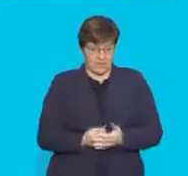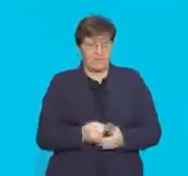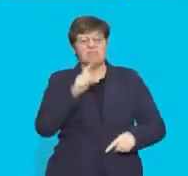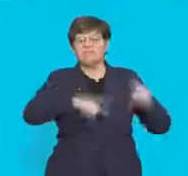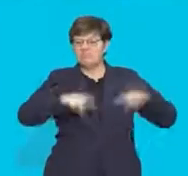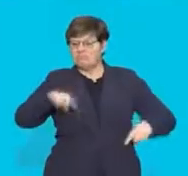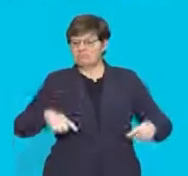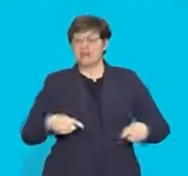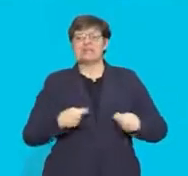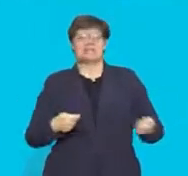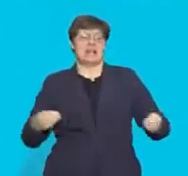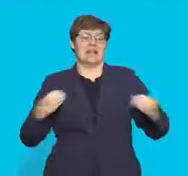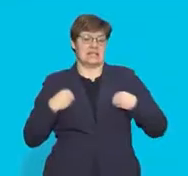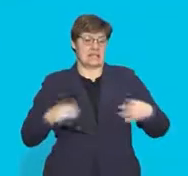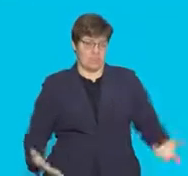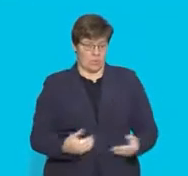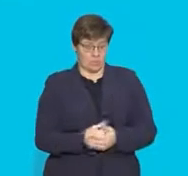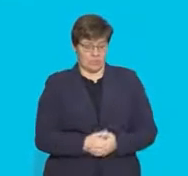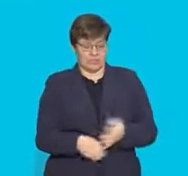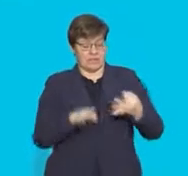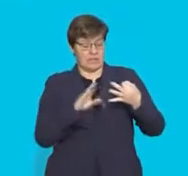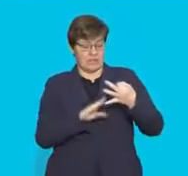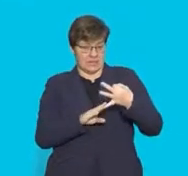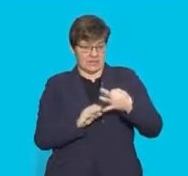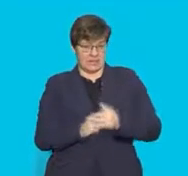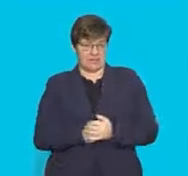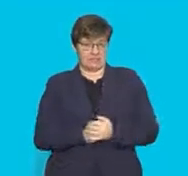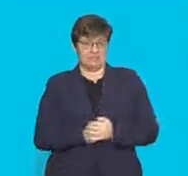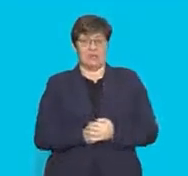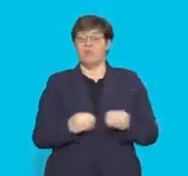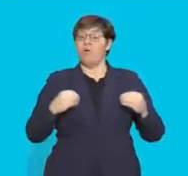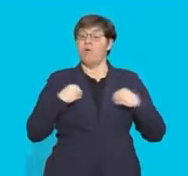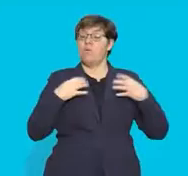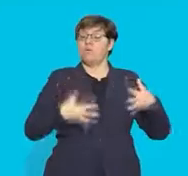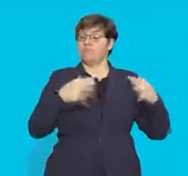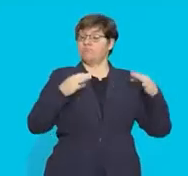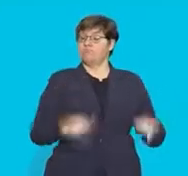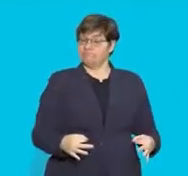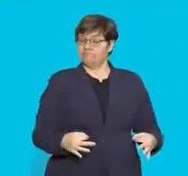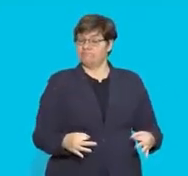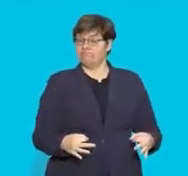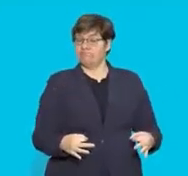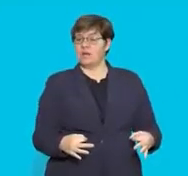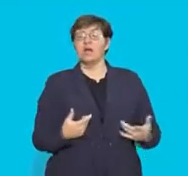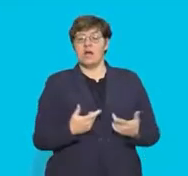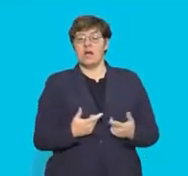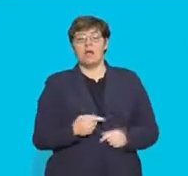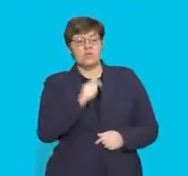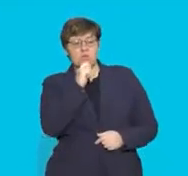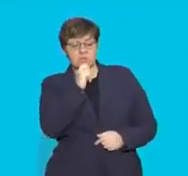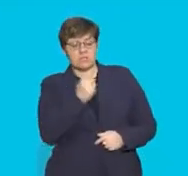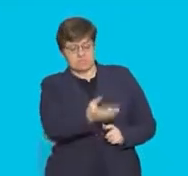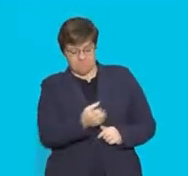we can sell the asset. Number three, if the owner decides that they're going to take it for personal